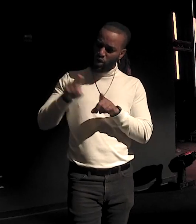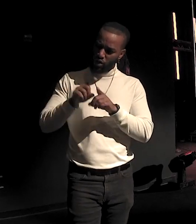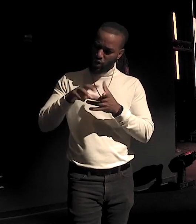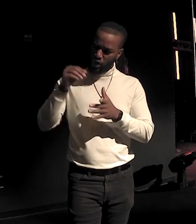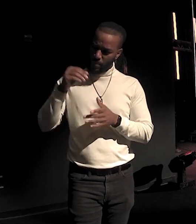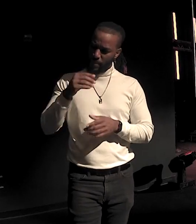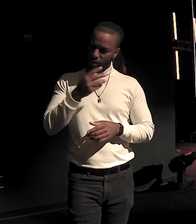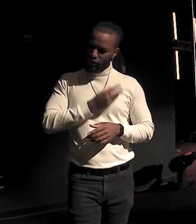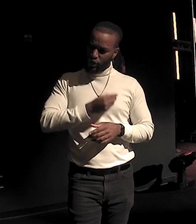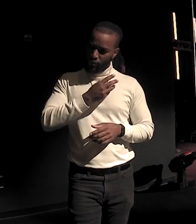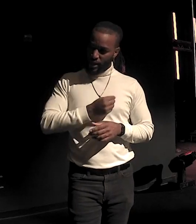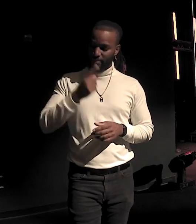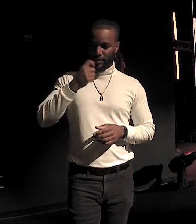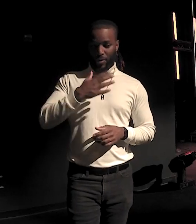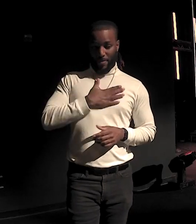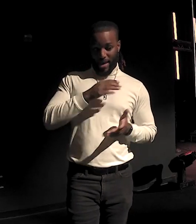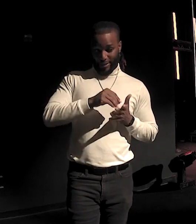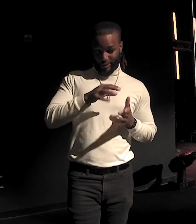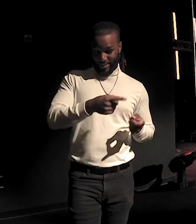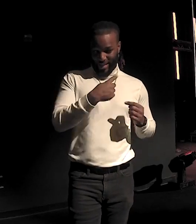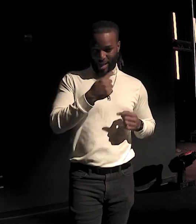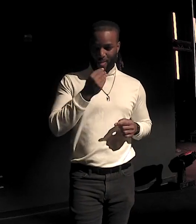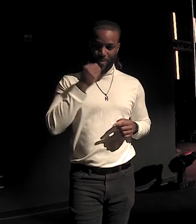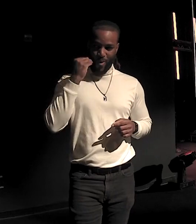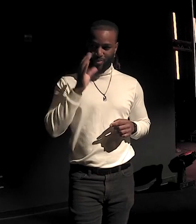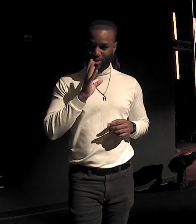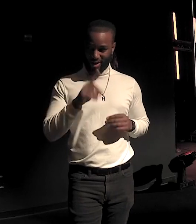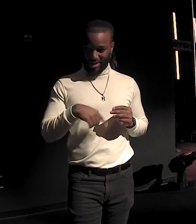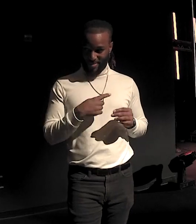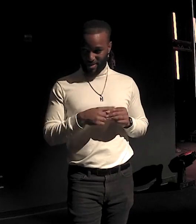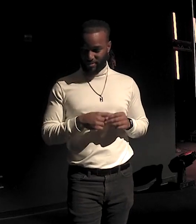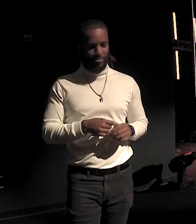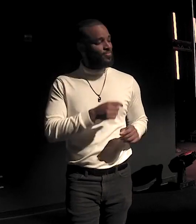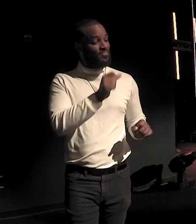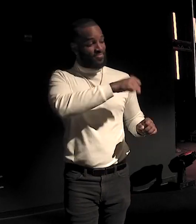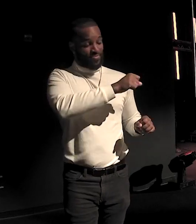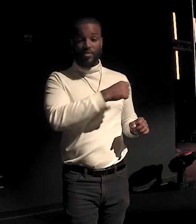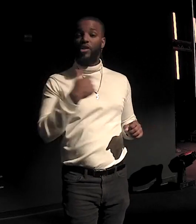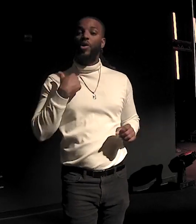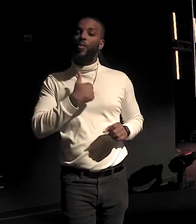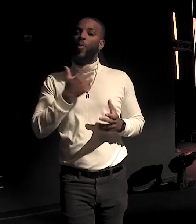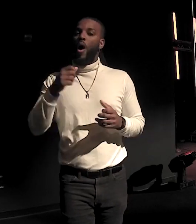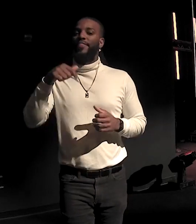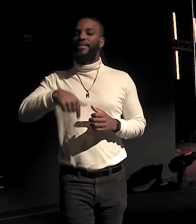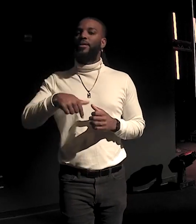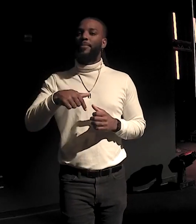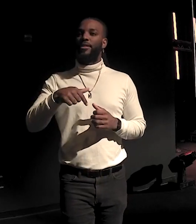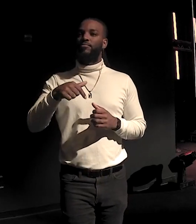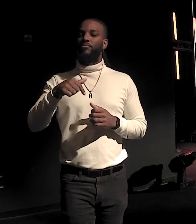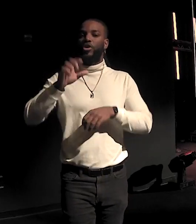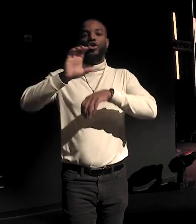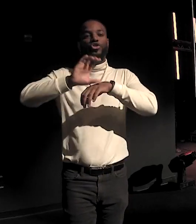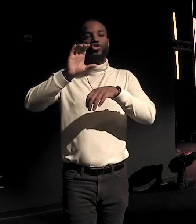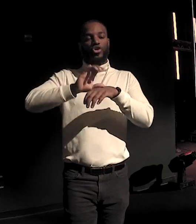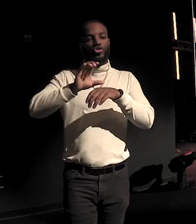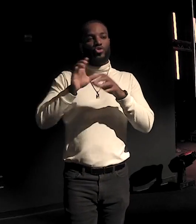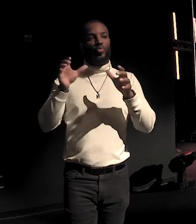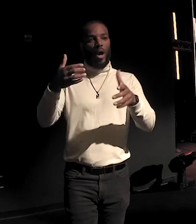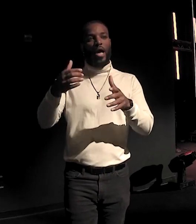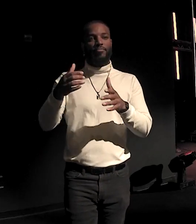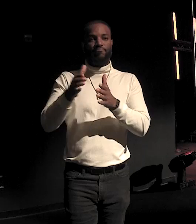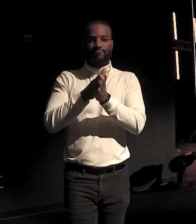generosity because of what my student came home talking about. That's right. Yeah, because we want this to be a church-wide